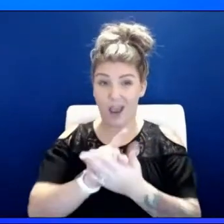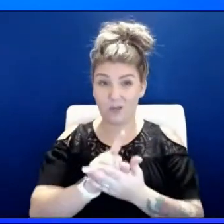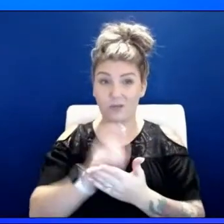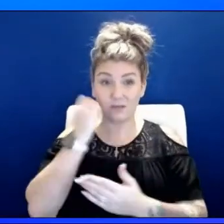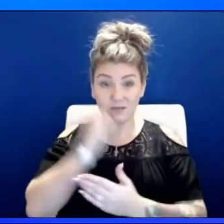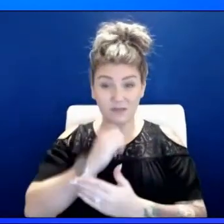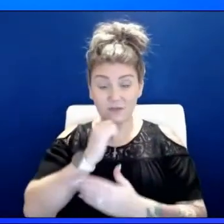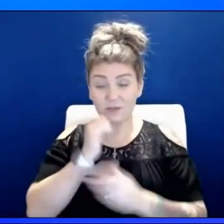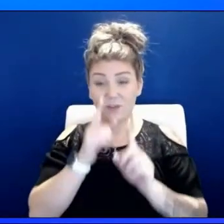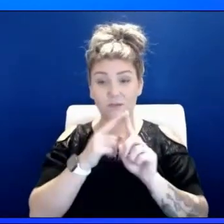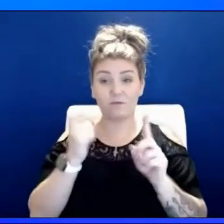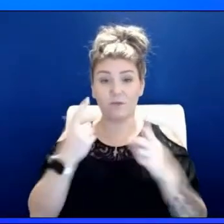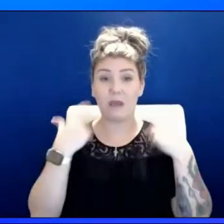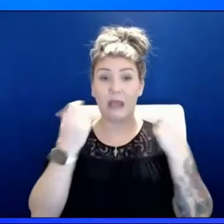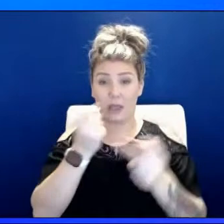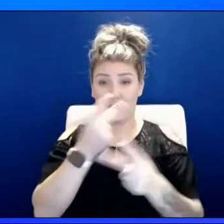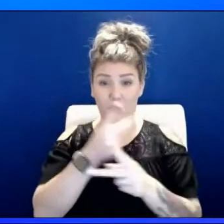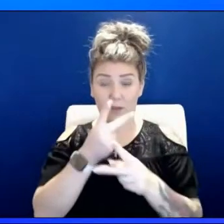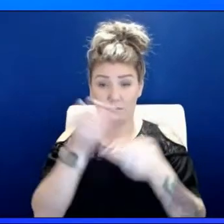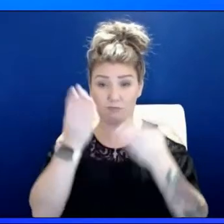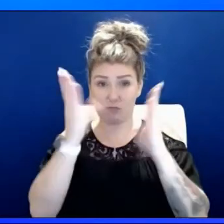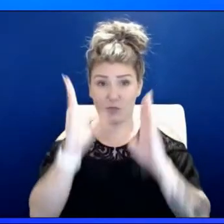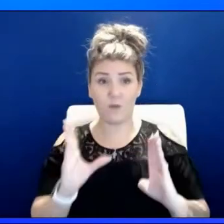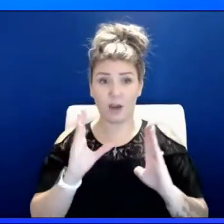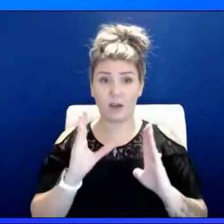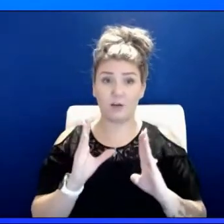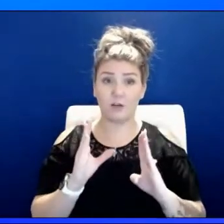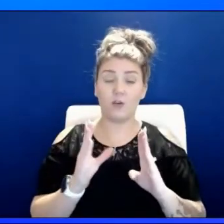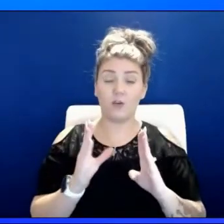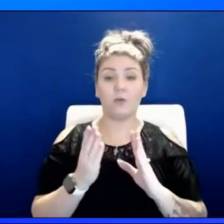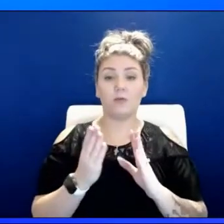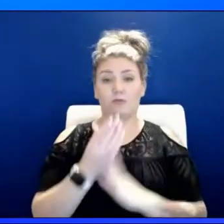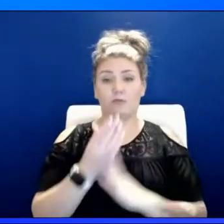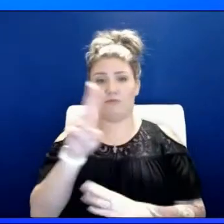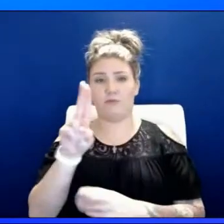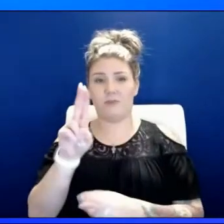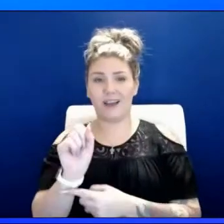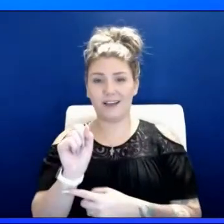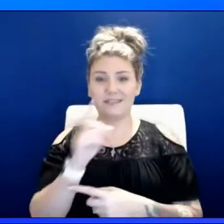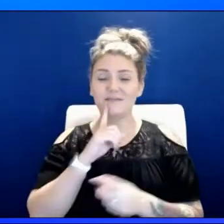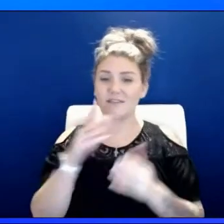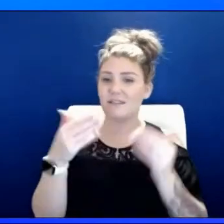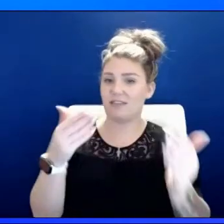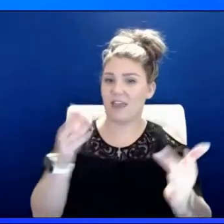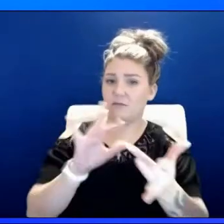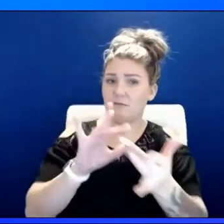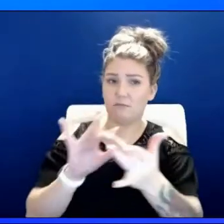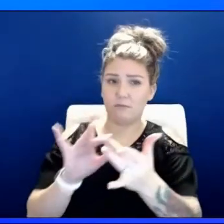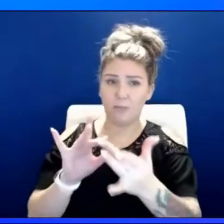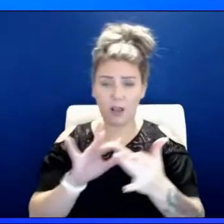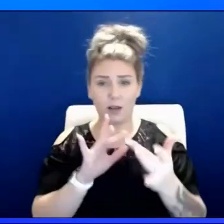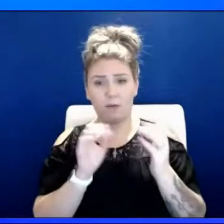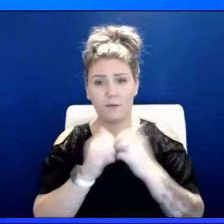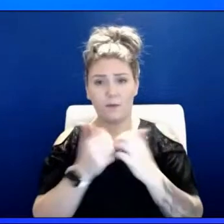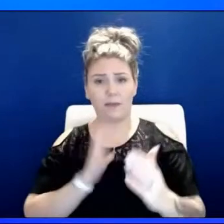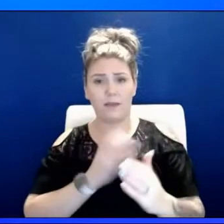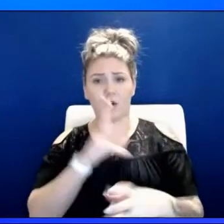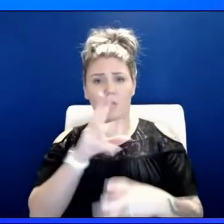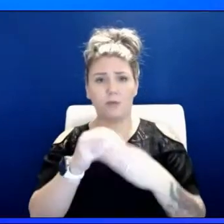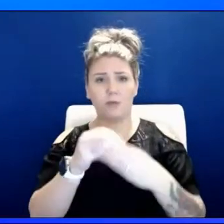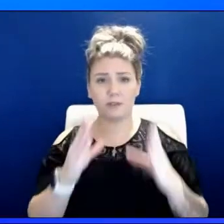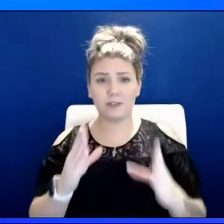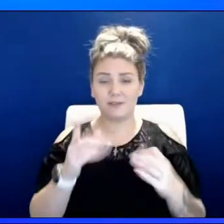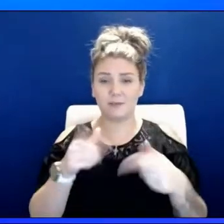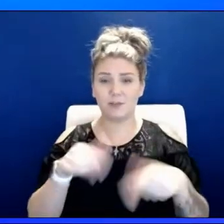healthcare professional across the country. So this allowed us to keep in touch with our participants in the trial. And